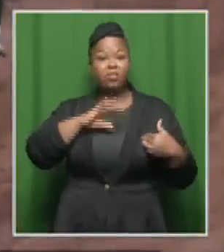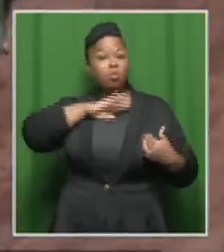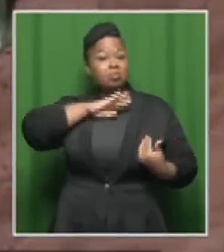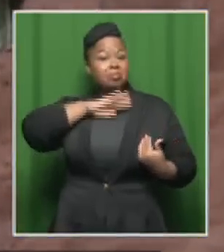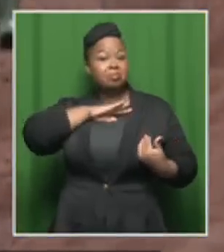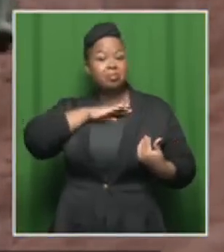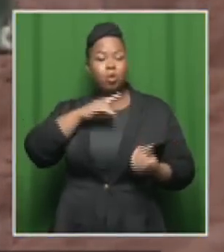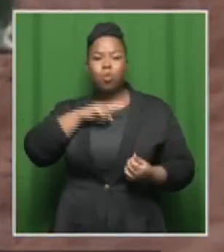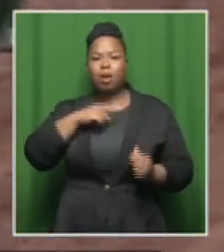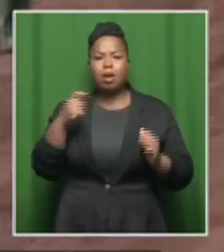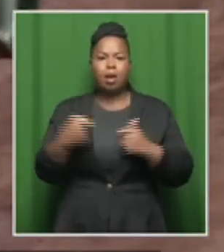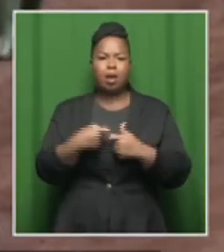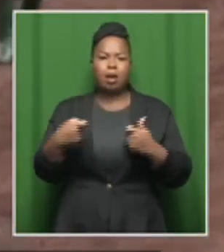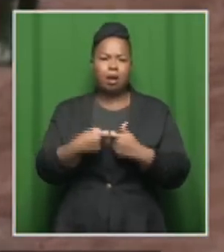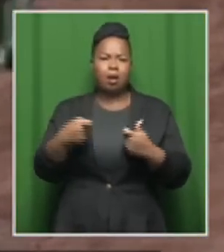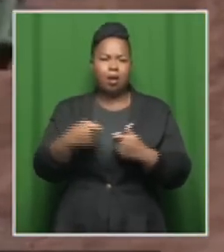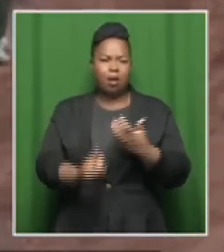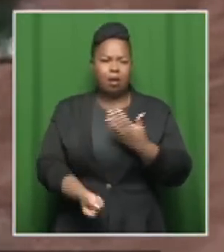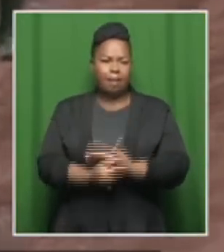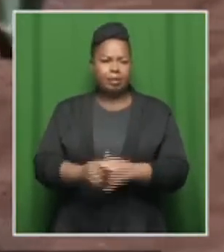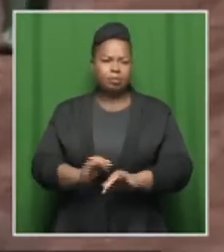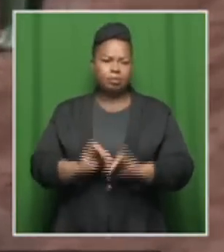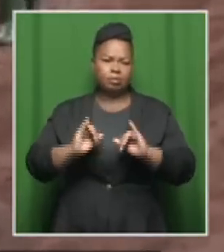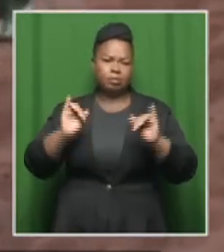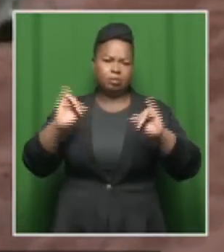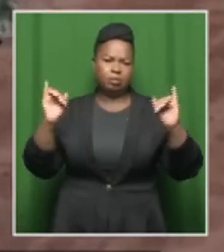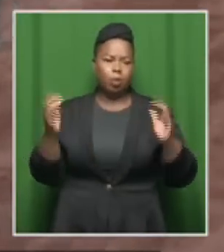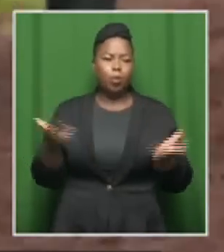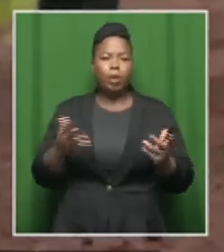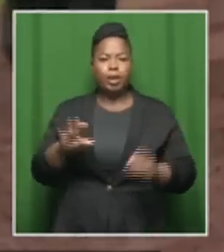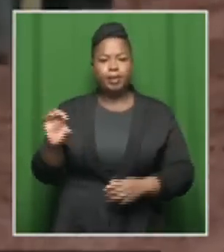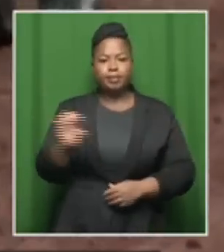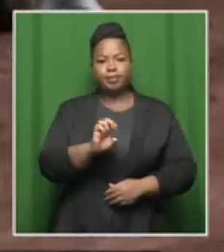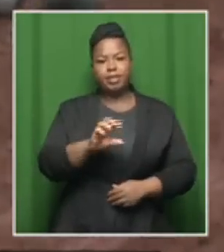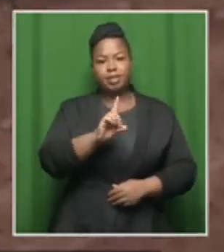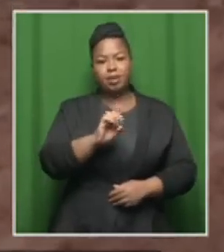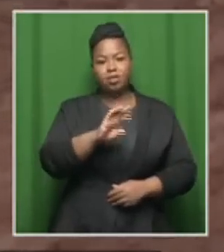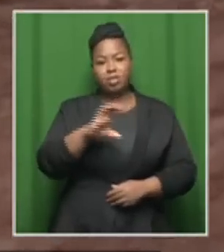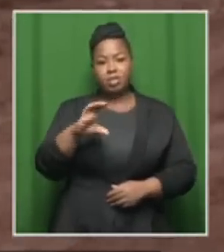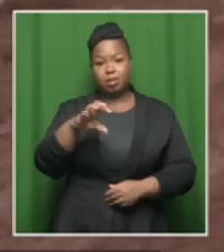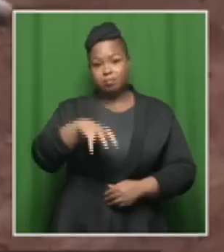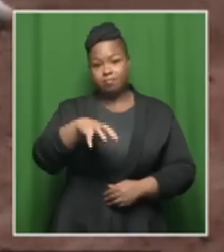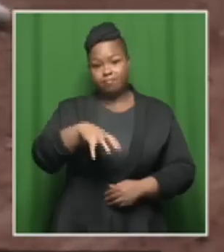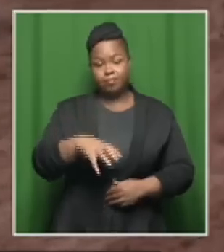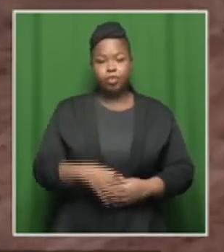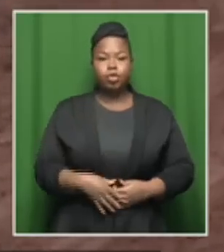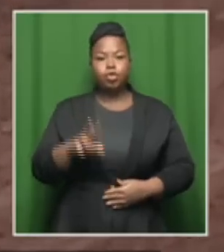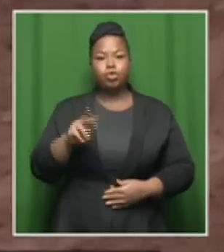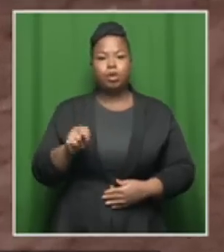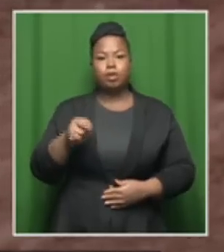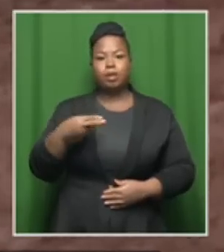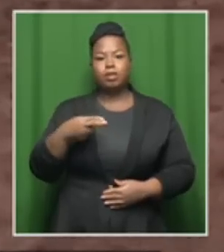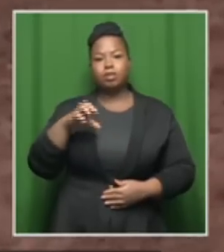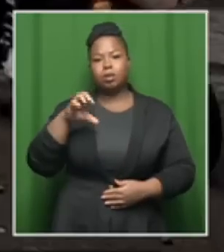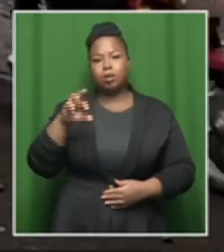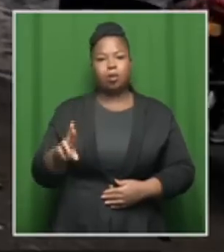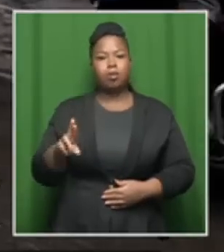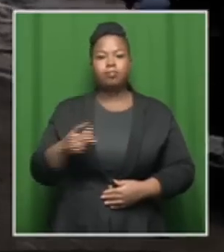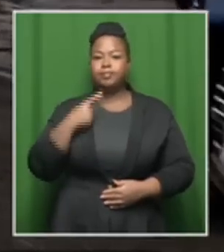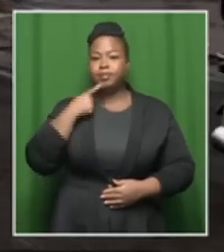as fighting intensified in the eastern parts of the Democratic Republic of Congo. The UNHCR says that more